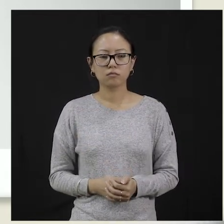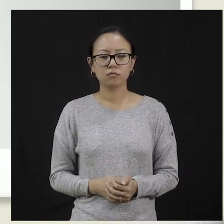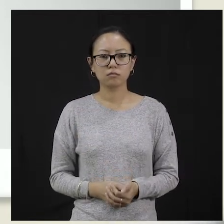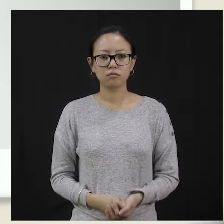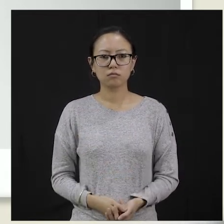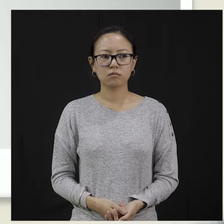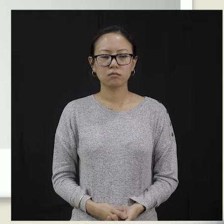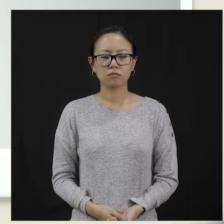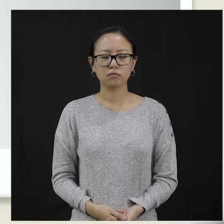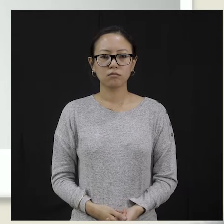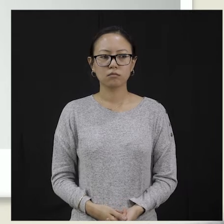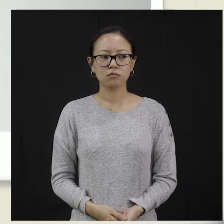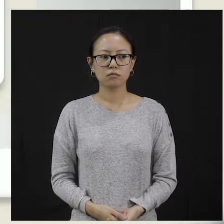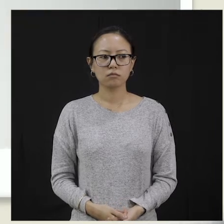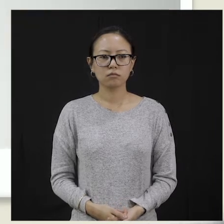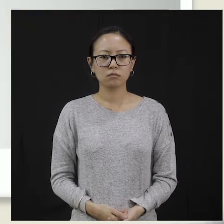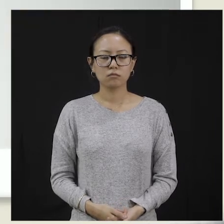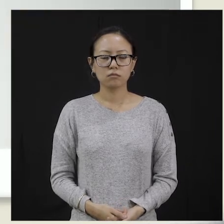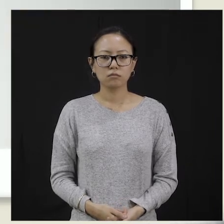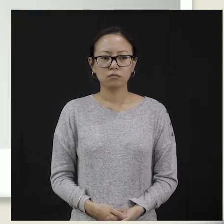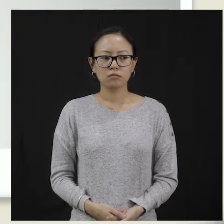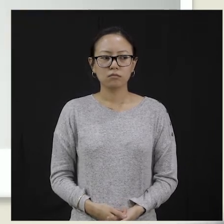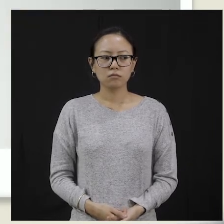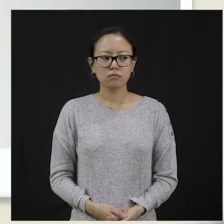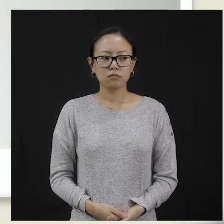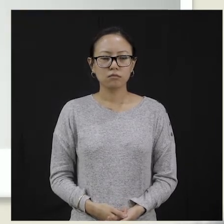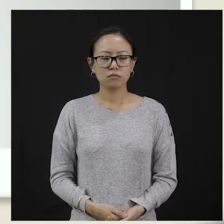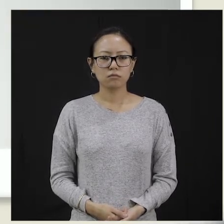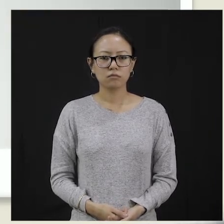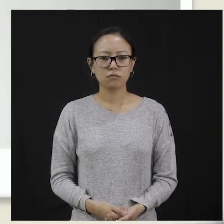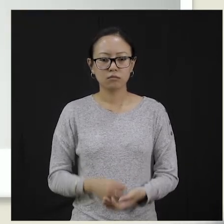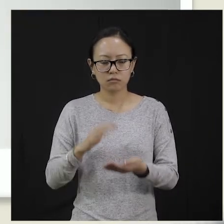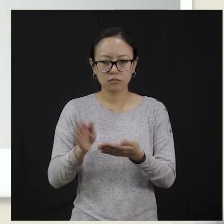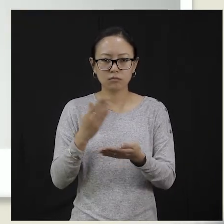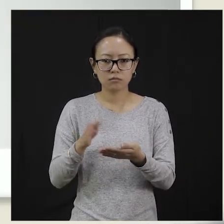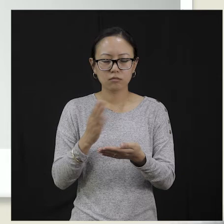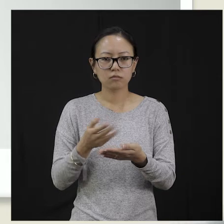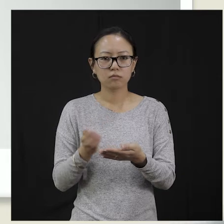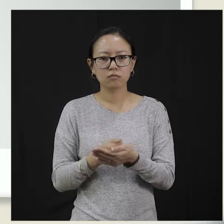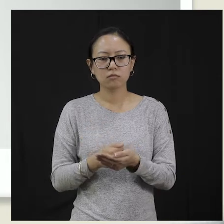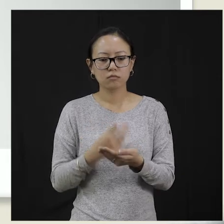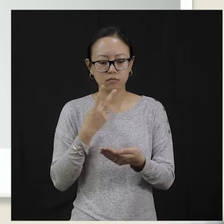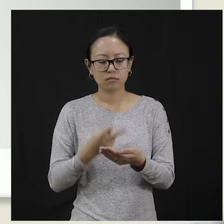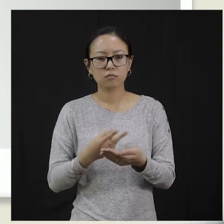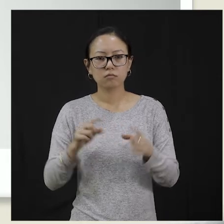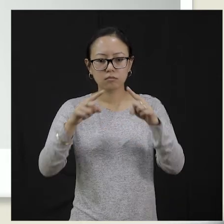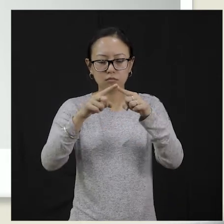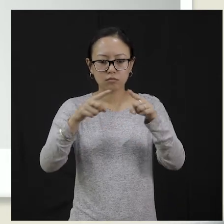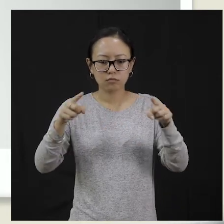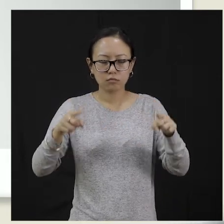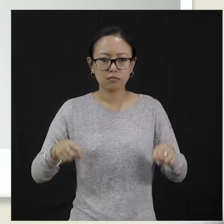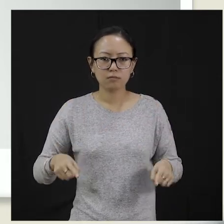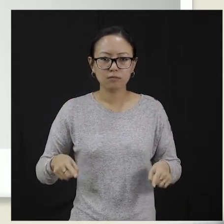shape? Is rectangle in shape. Then this book is in which shape? Is